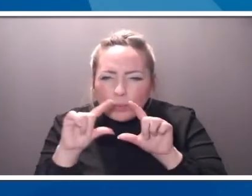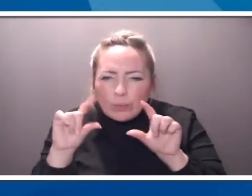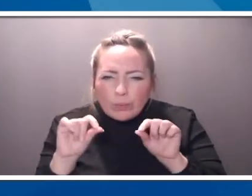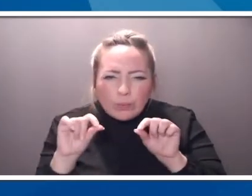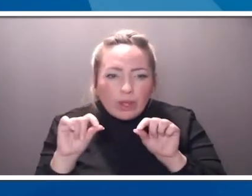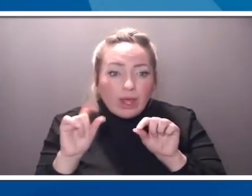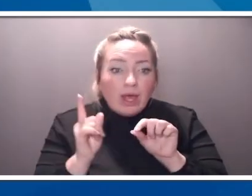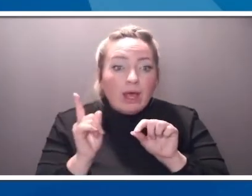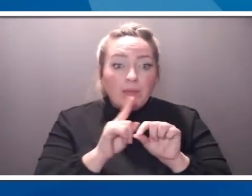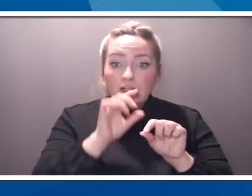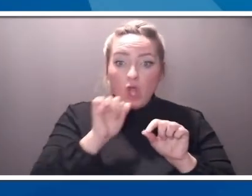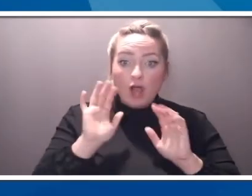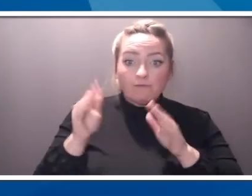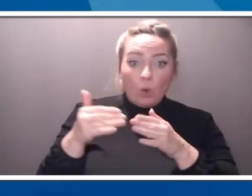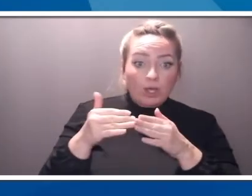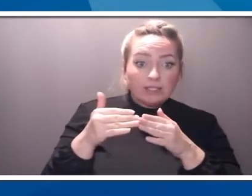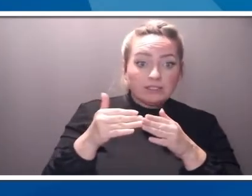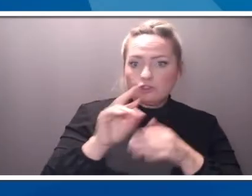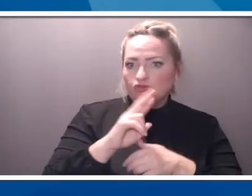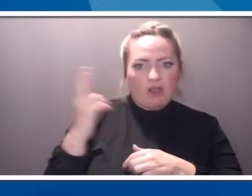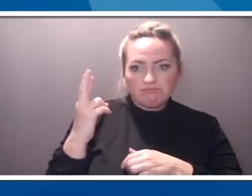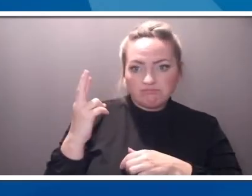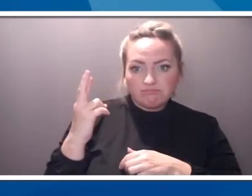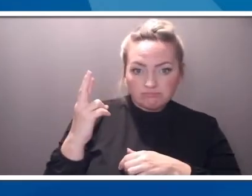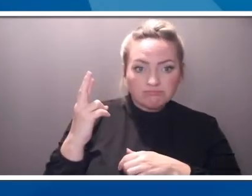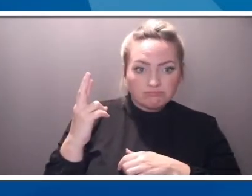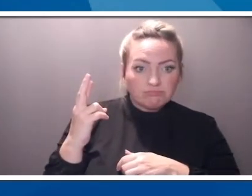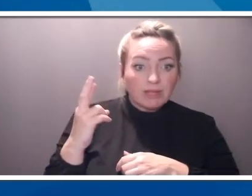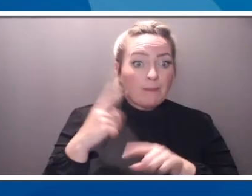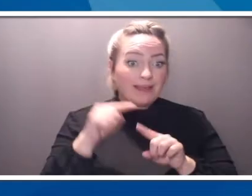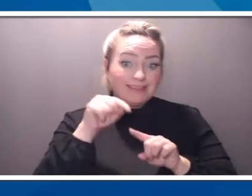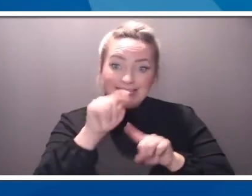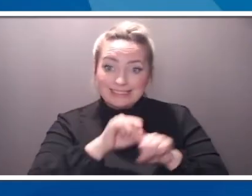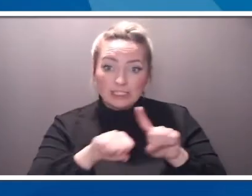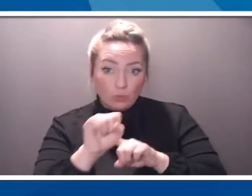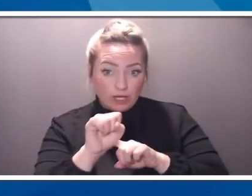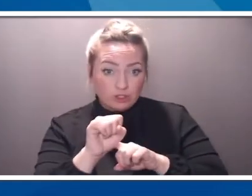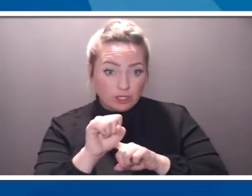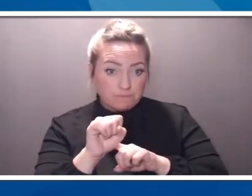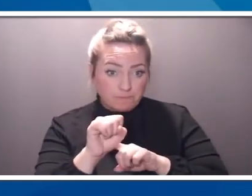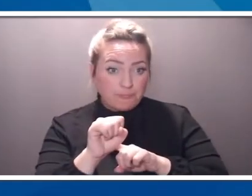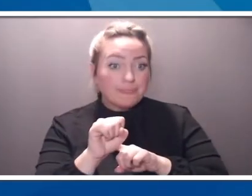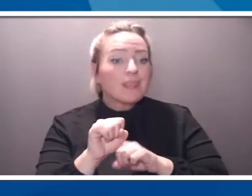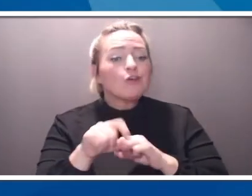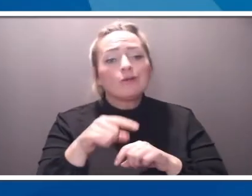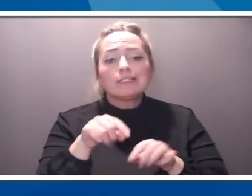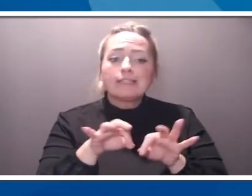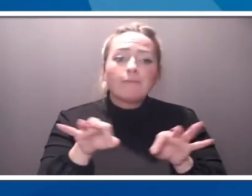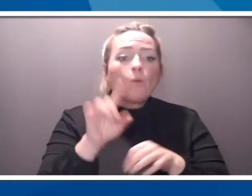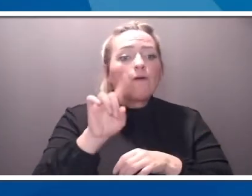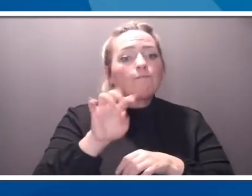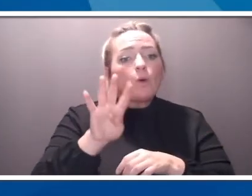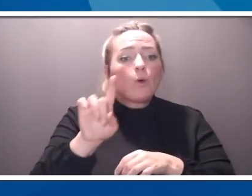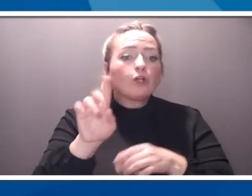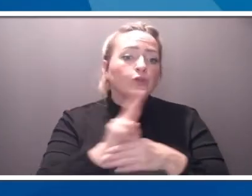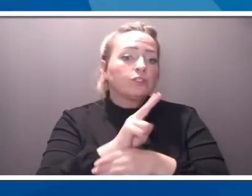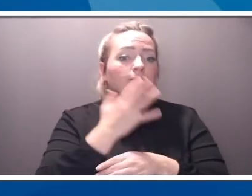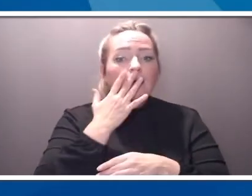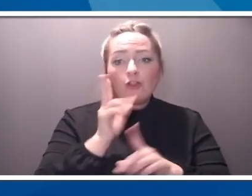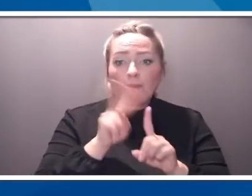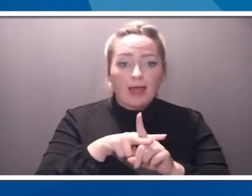faintly greenish, whereas when it's not focused, it's just gray. Now in this situation, you could